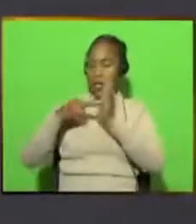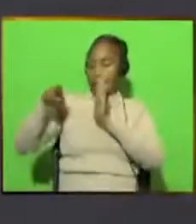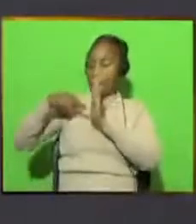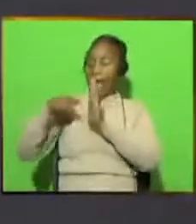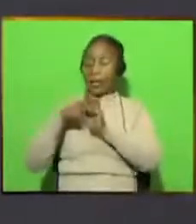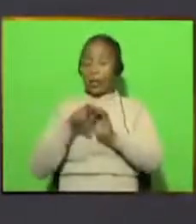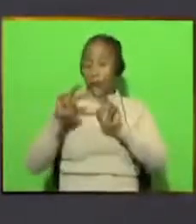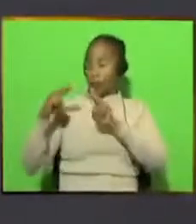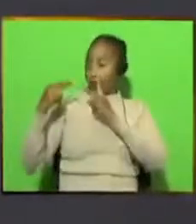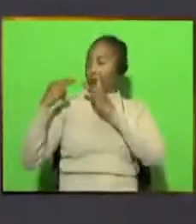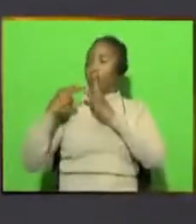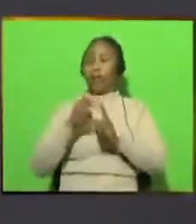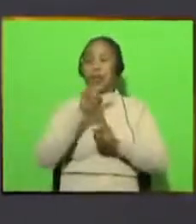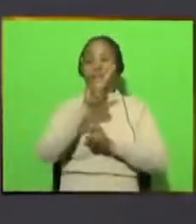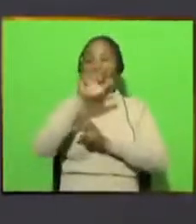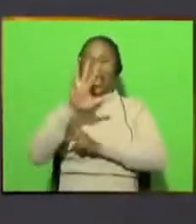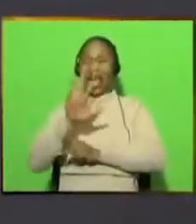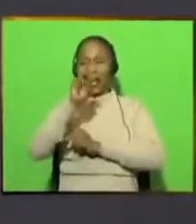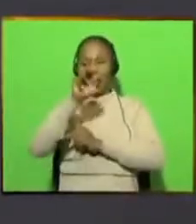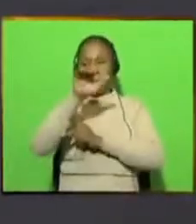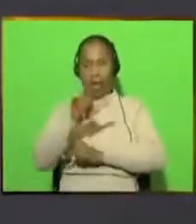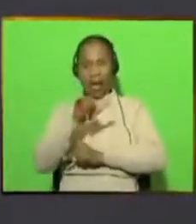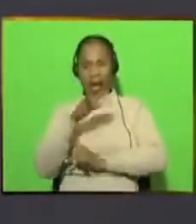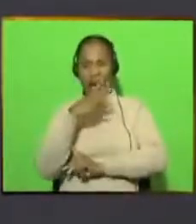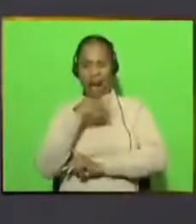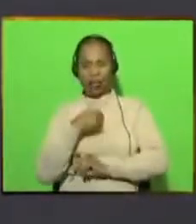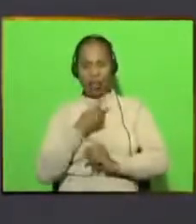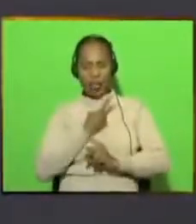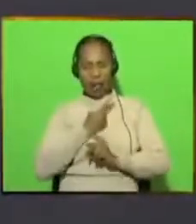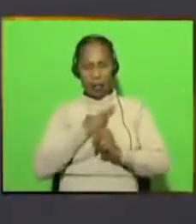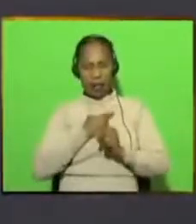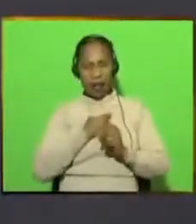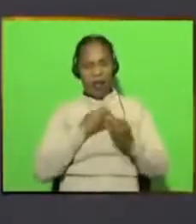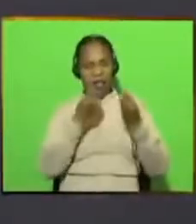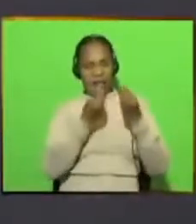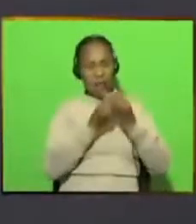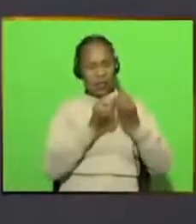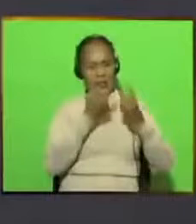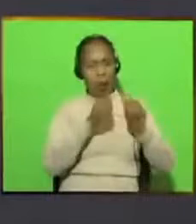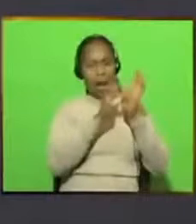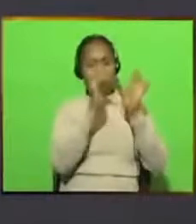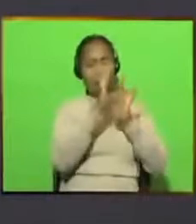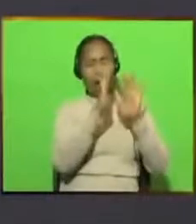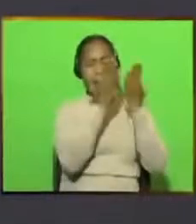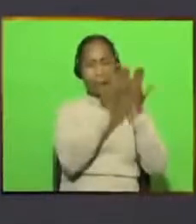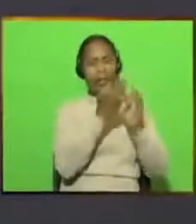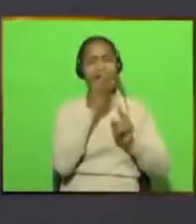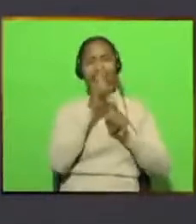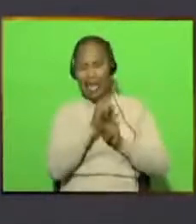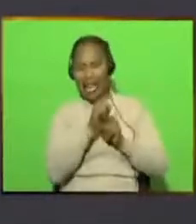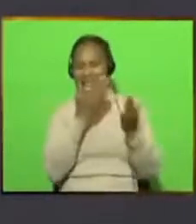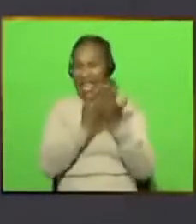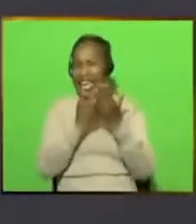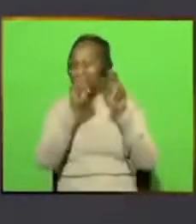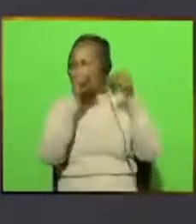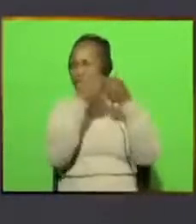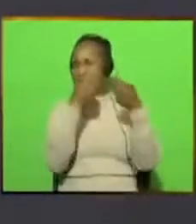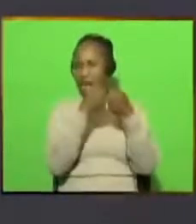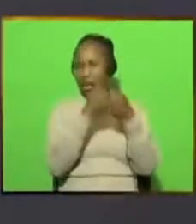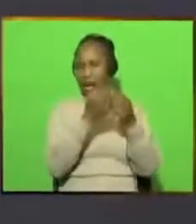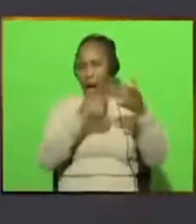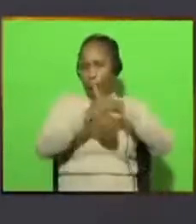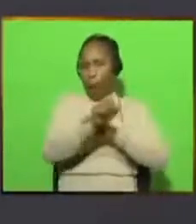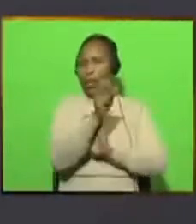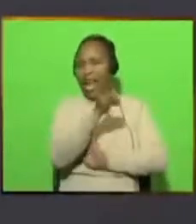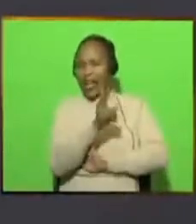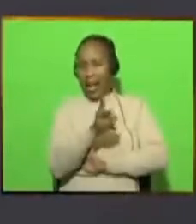ask myself a question that actually comes from the Bible that says, can a nation be born in a day? I happen to believe the 29th